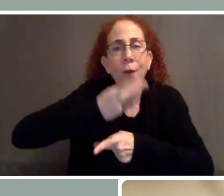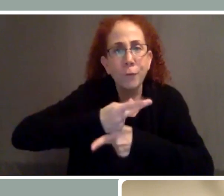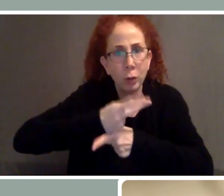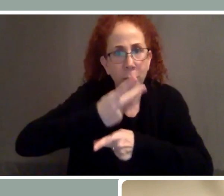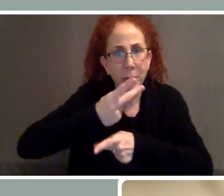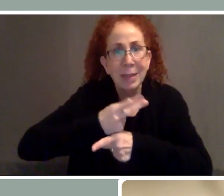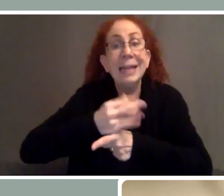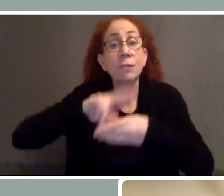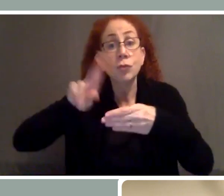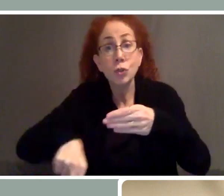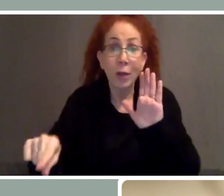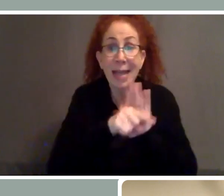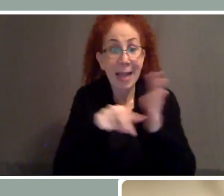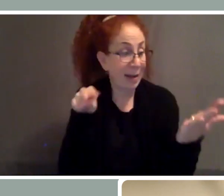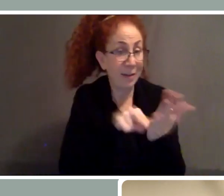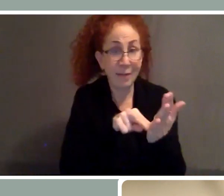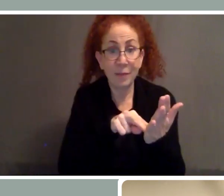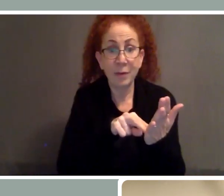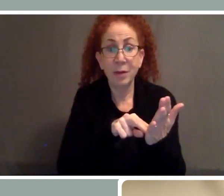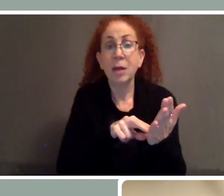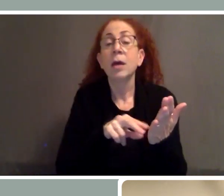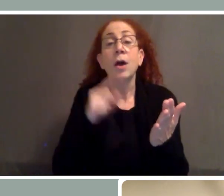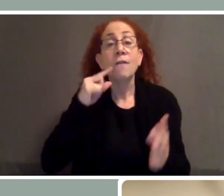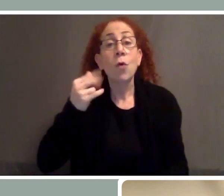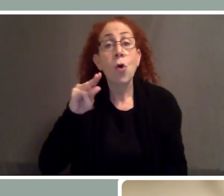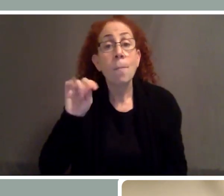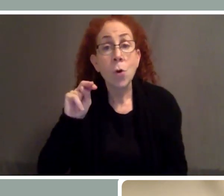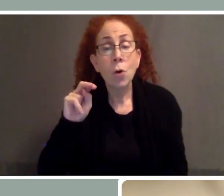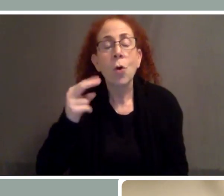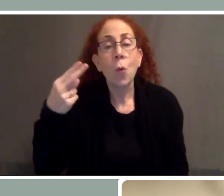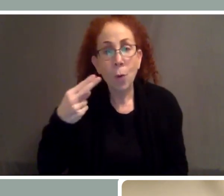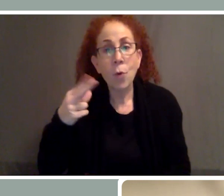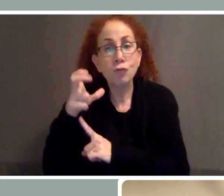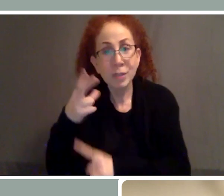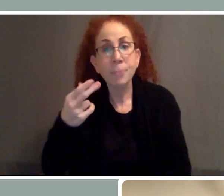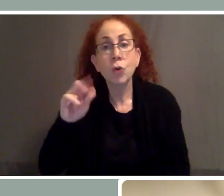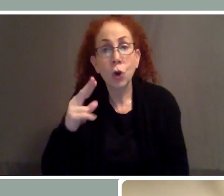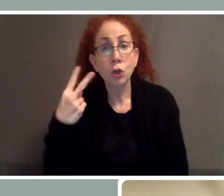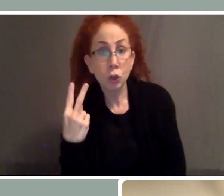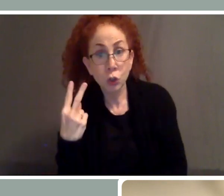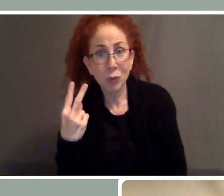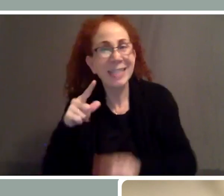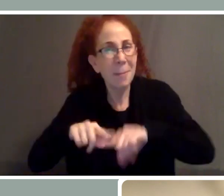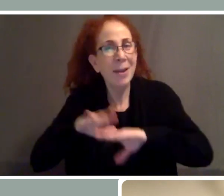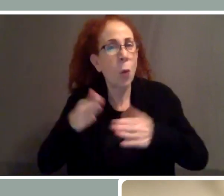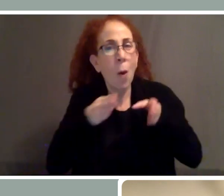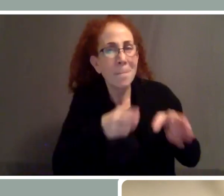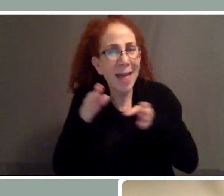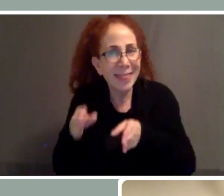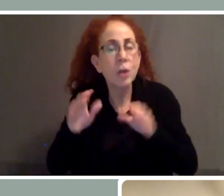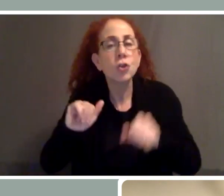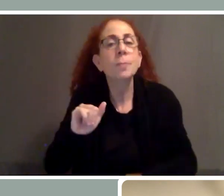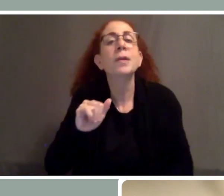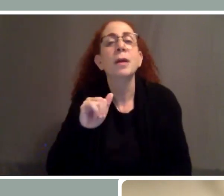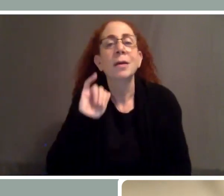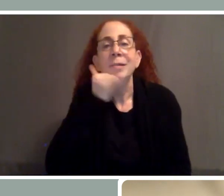back negative. You don't particularly for hormone receptors or HER2 done by certain methods, it could be a false